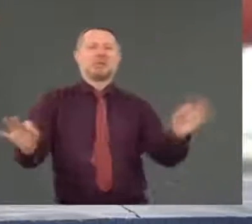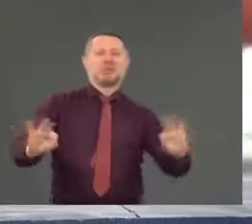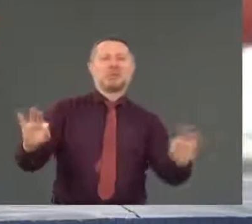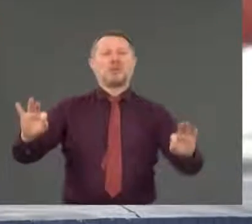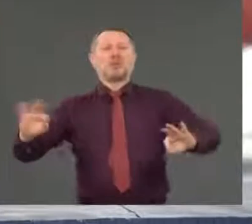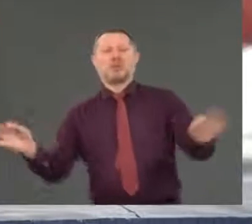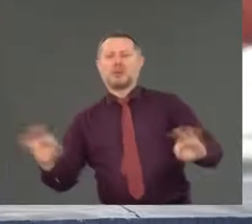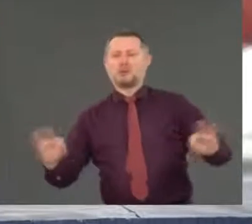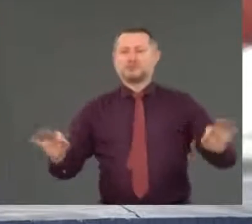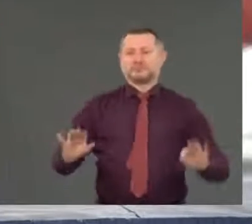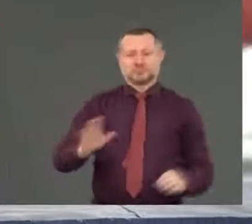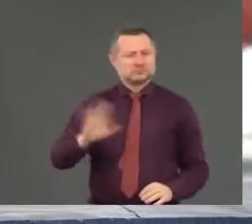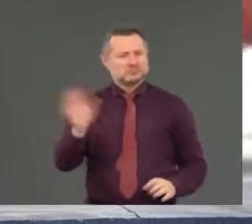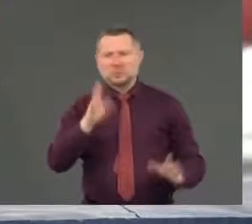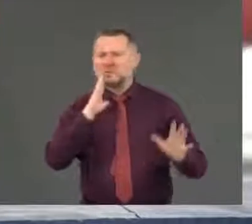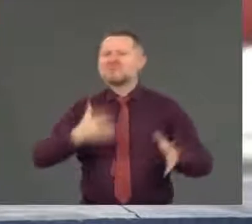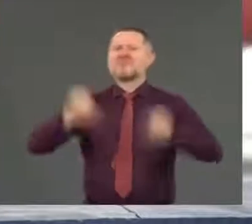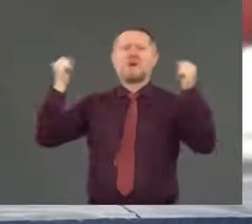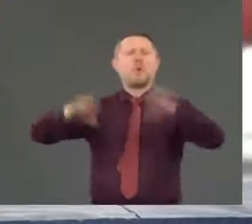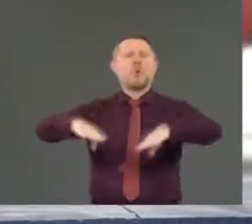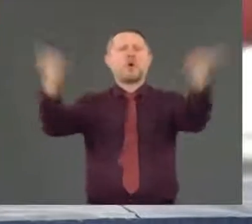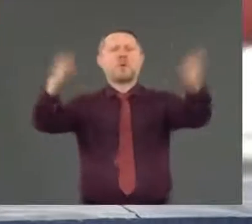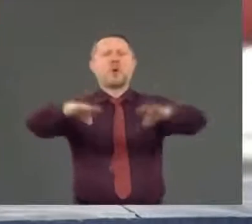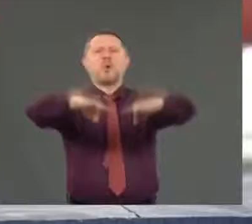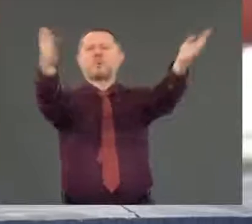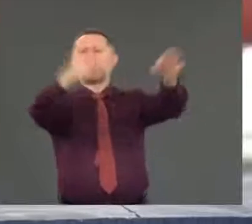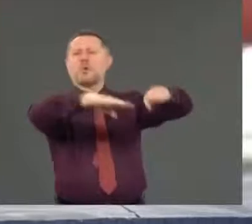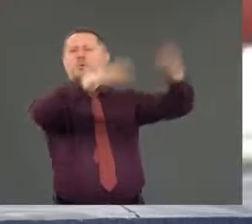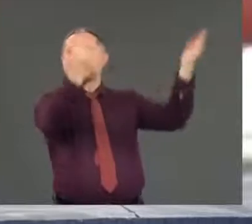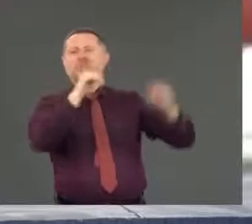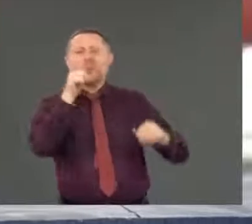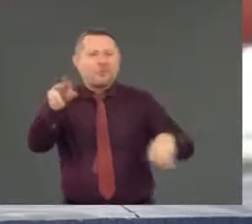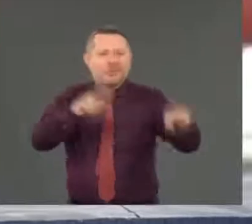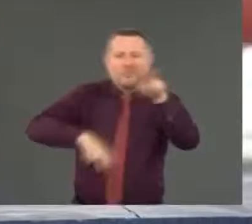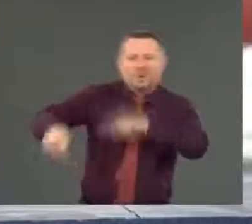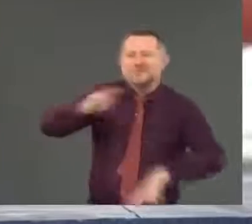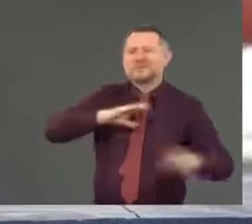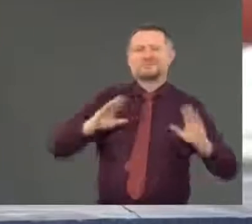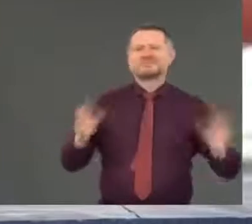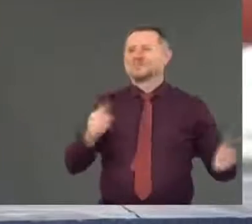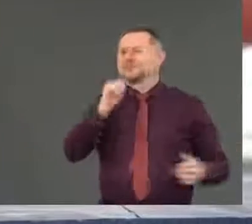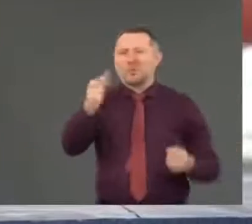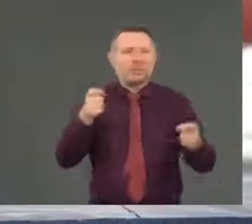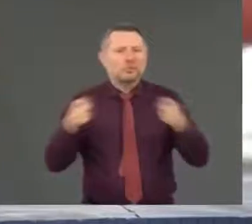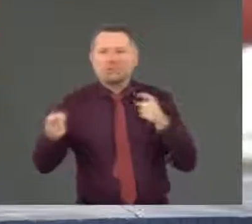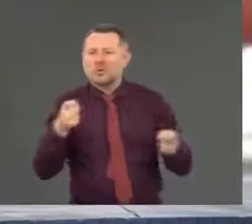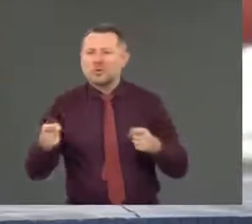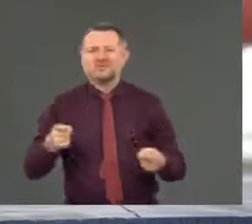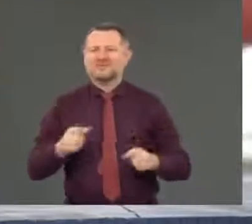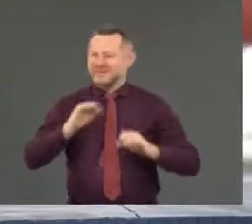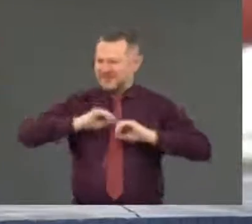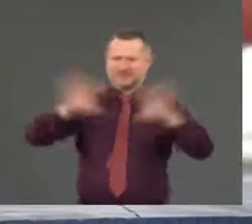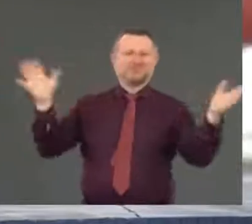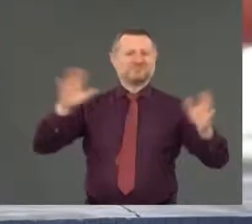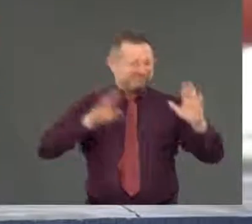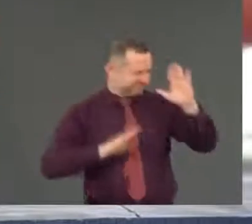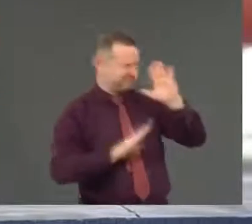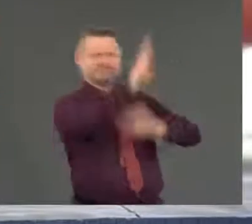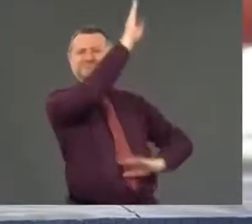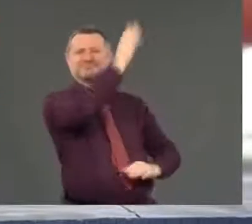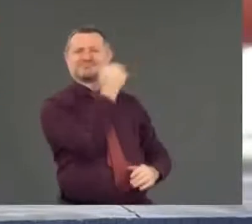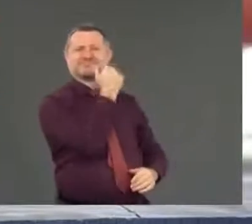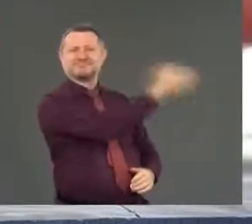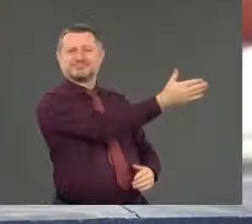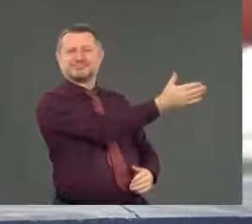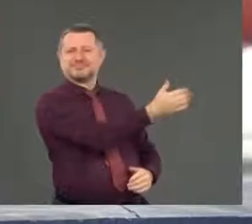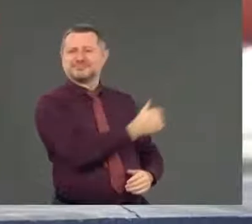Reopen too fast, reopen without monitoring, reopening without controls, the number goes up. And they haven't even looked